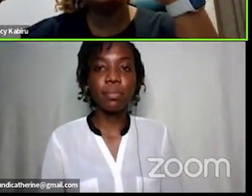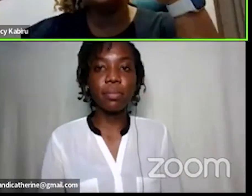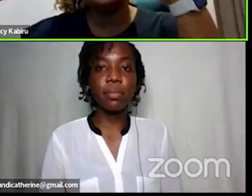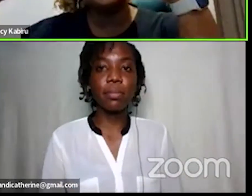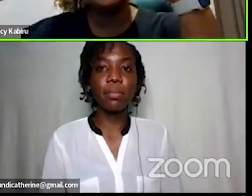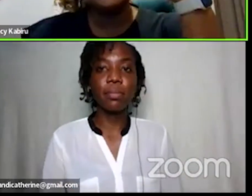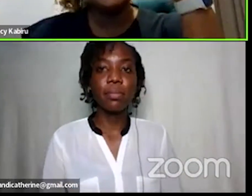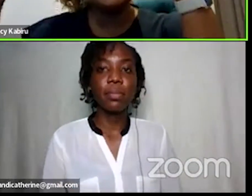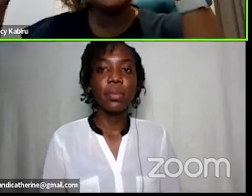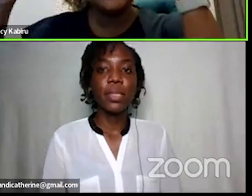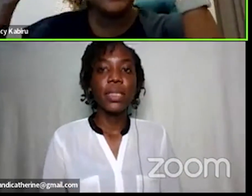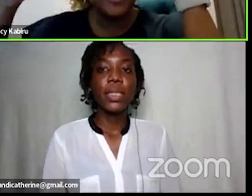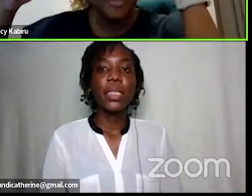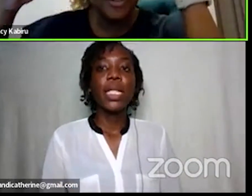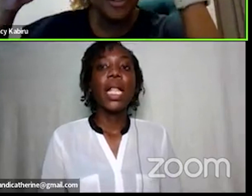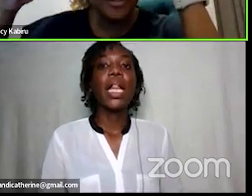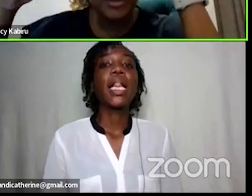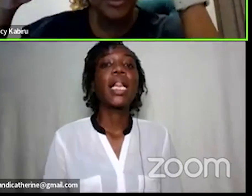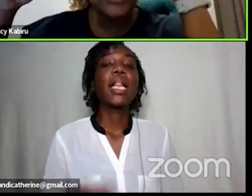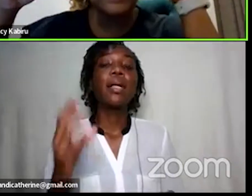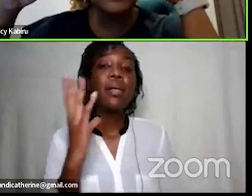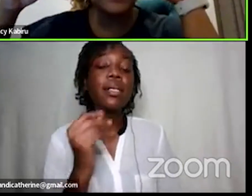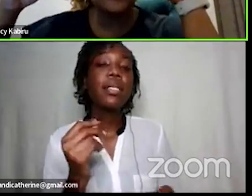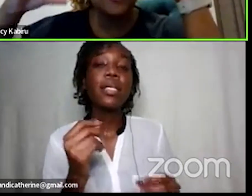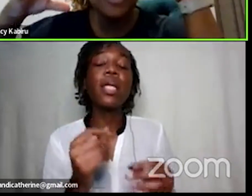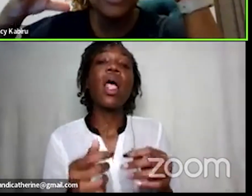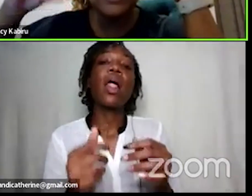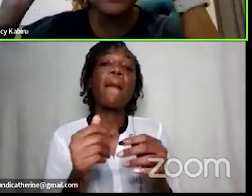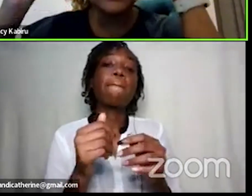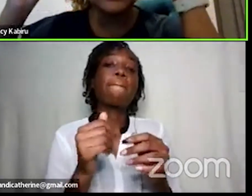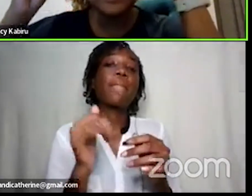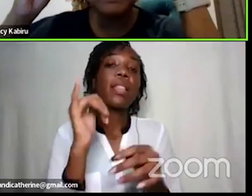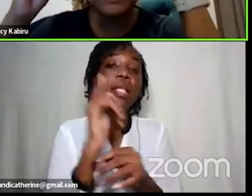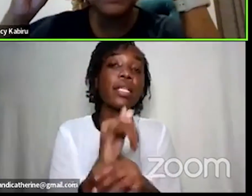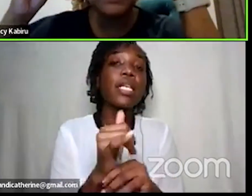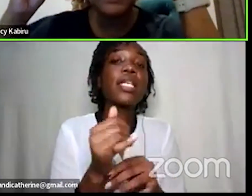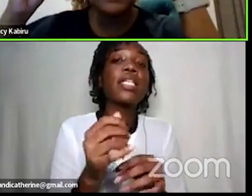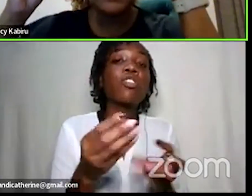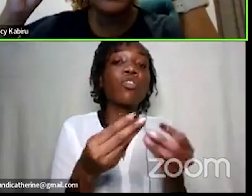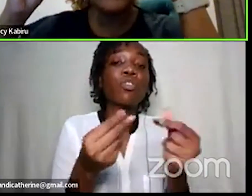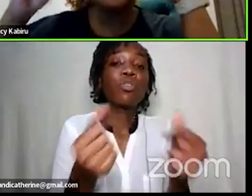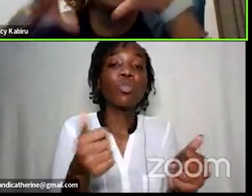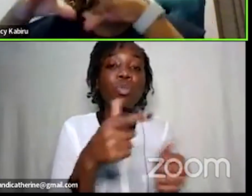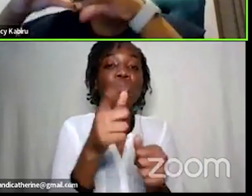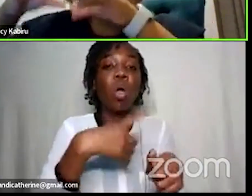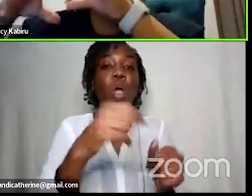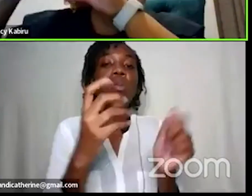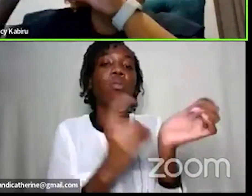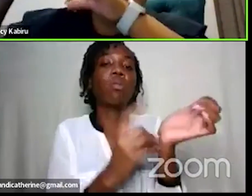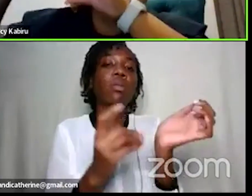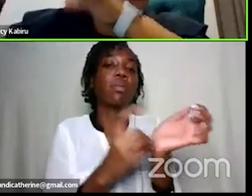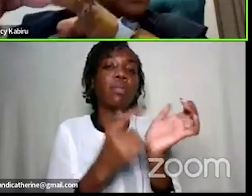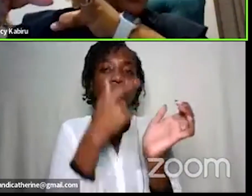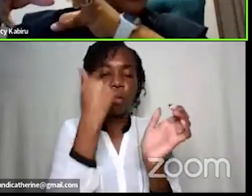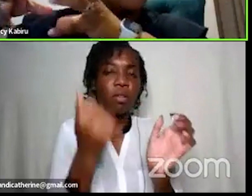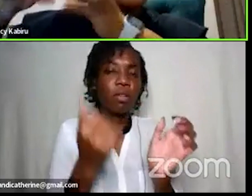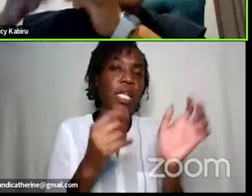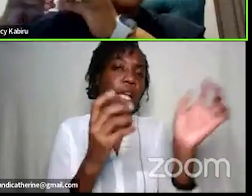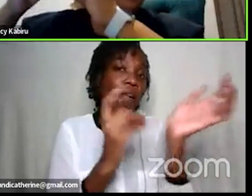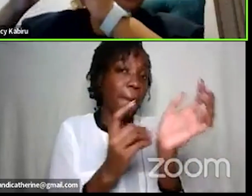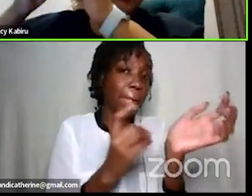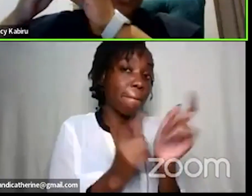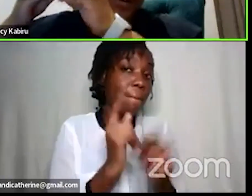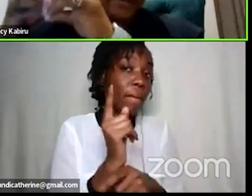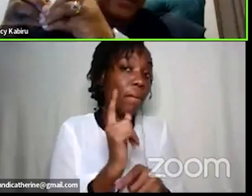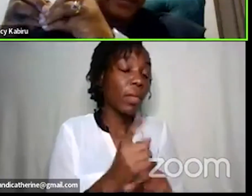Therapeutic intervention is the solution, because the psychologist, the therapist, journeys with a person who